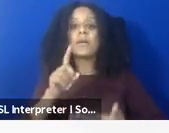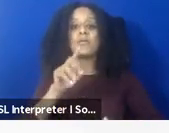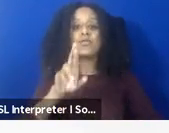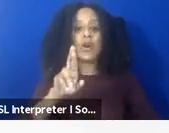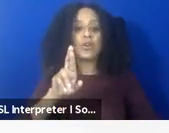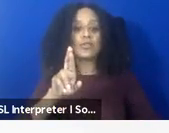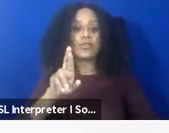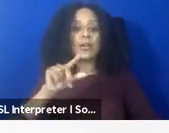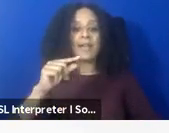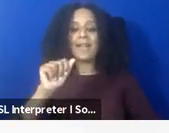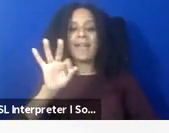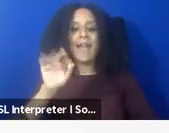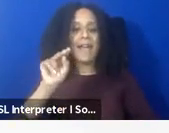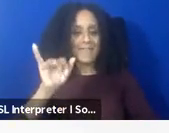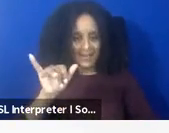Patricia Gaffney.